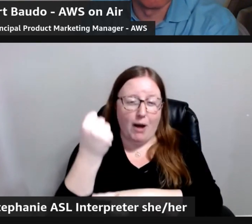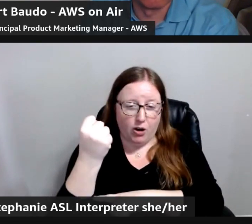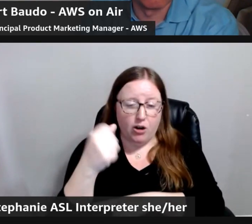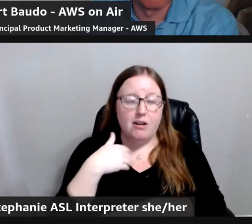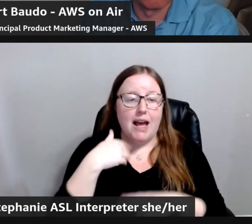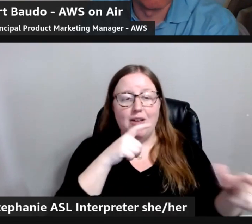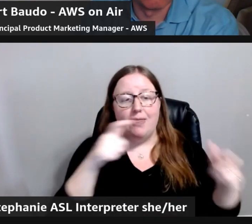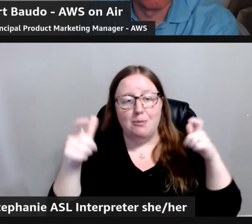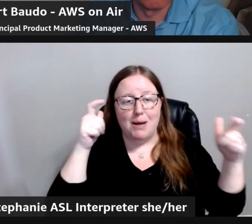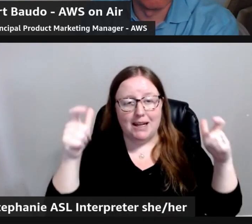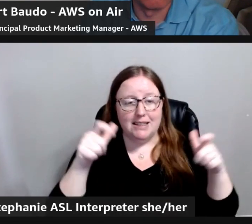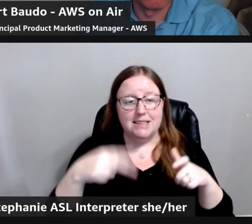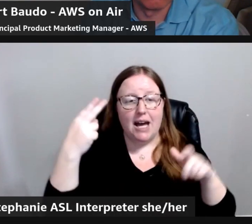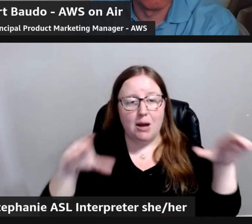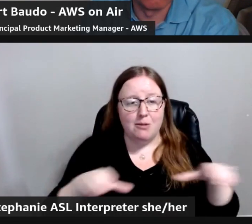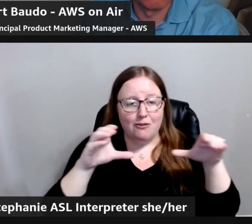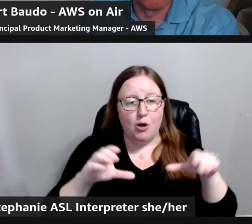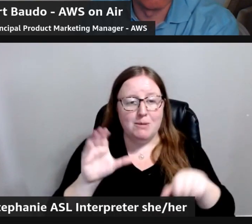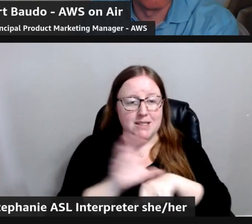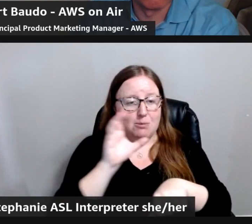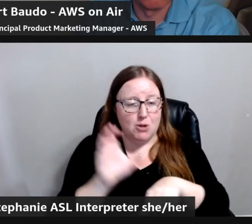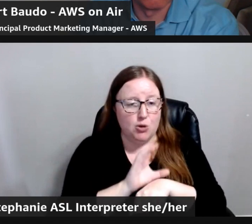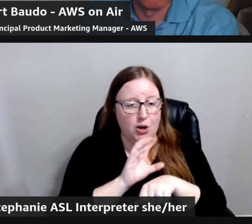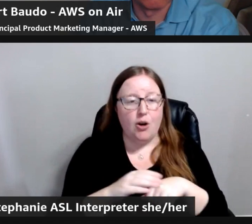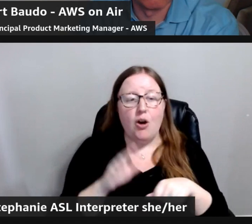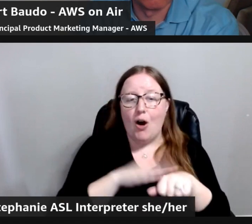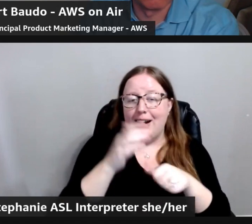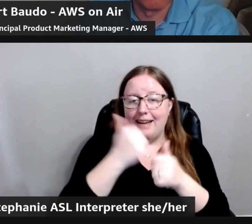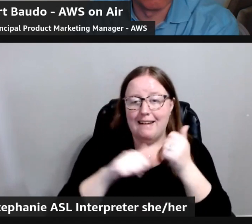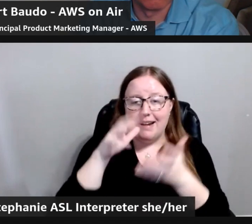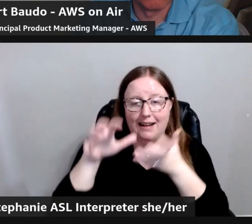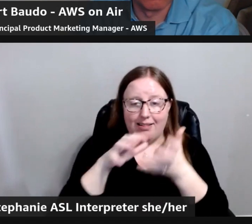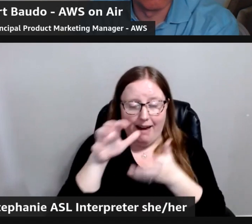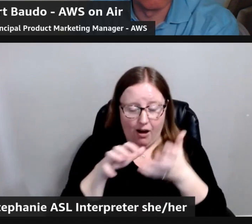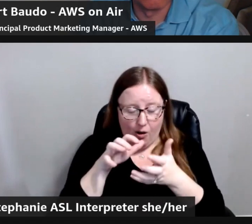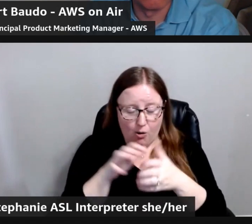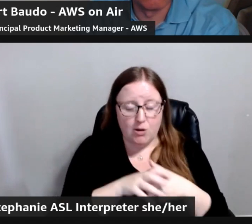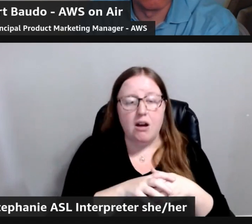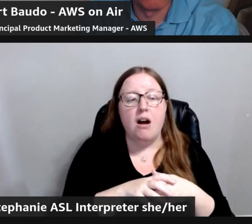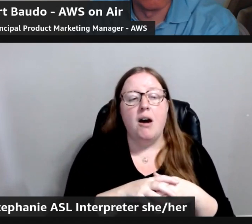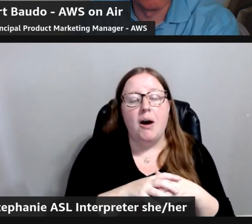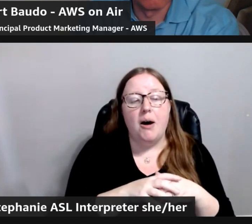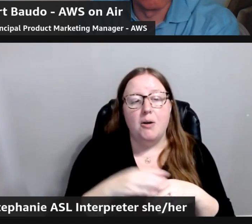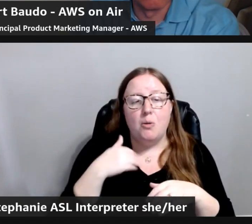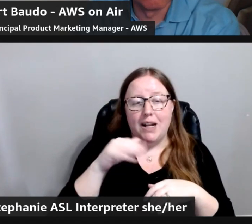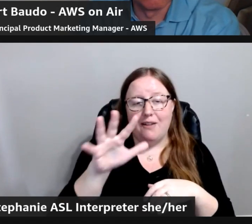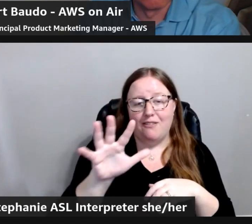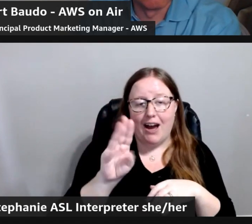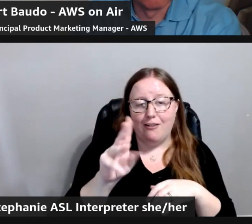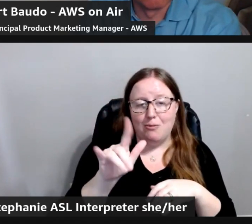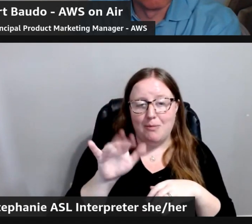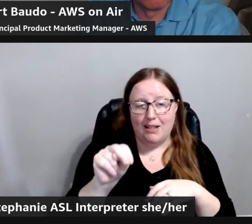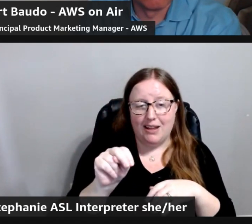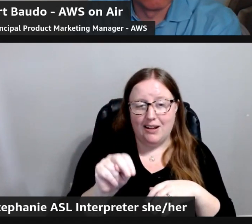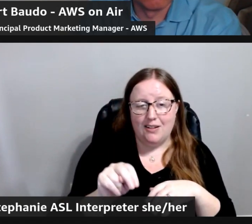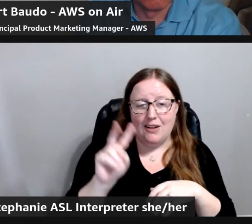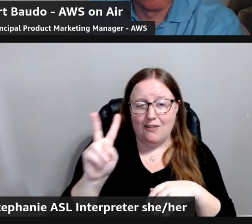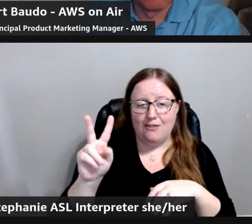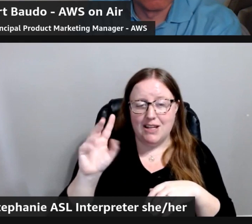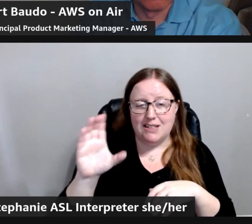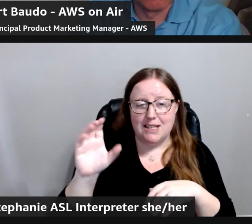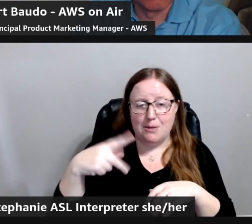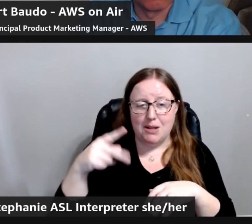largest high-performance computer run ever on any cloud. We enabled 5 million vCPUs, which is